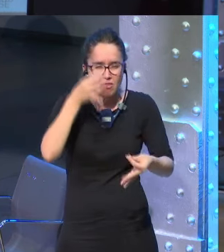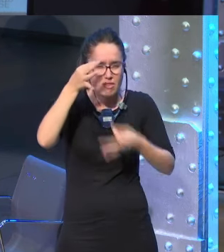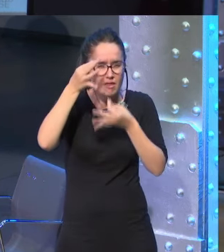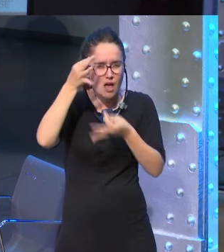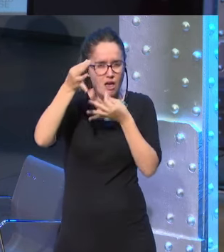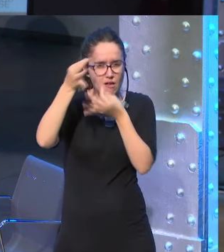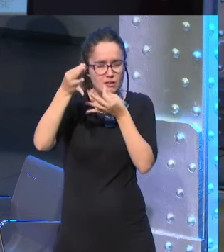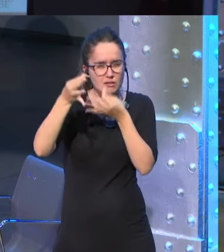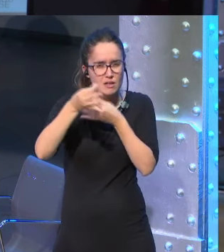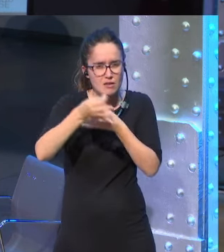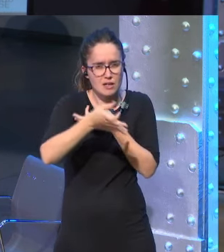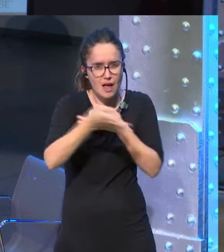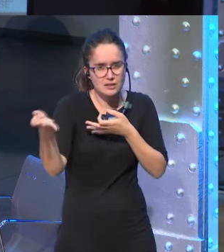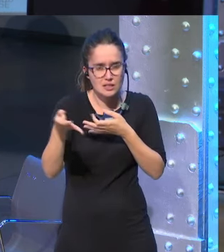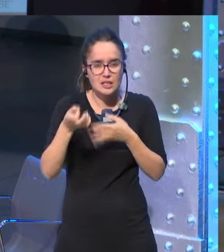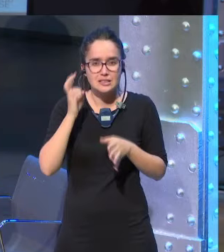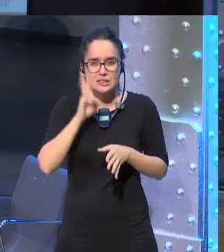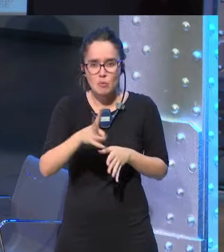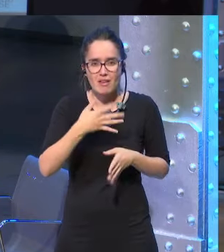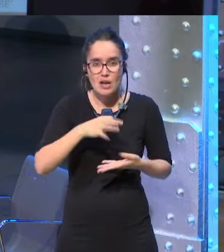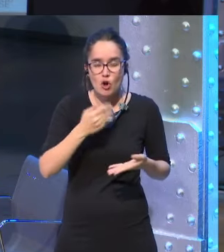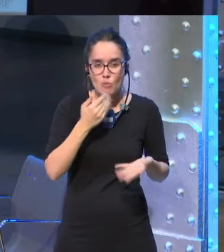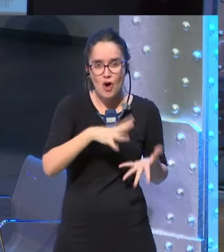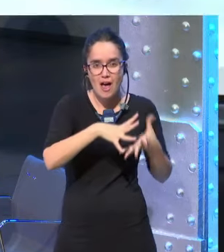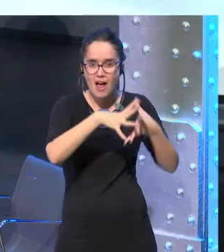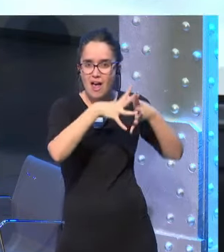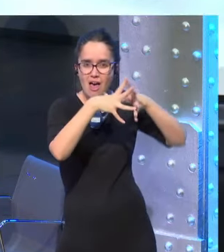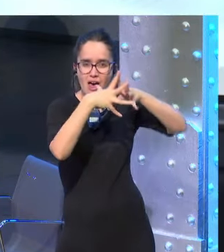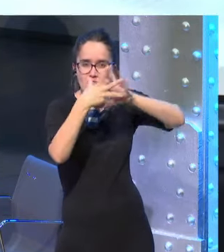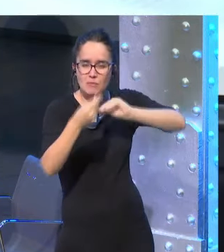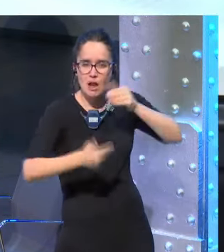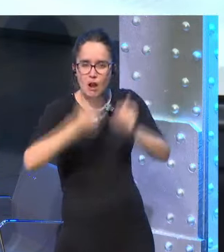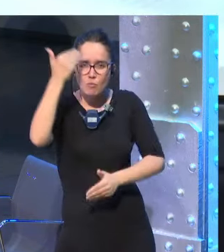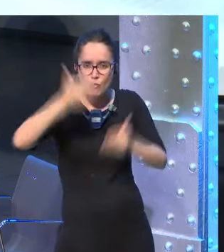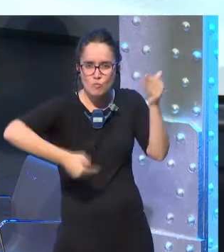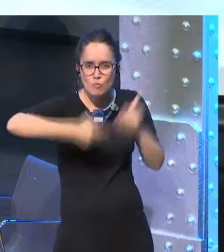to the mesh mold wall below. So it directly takes over the formal